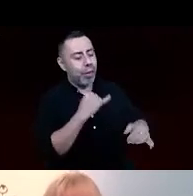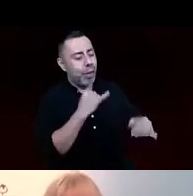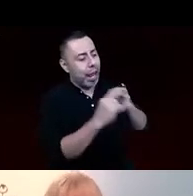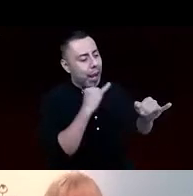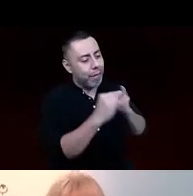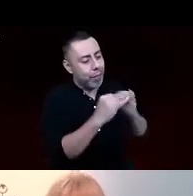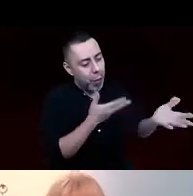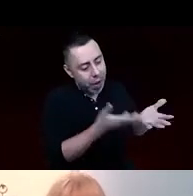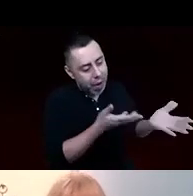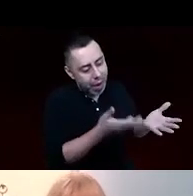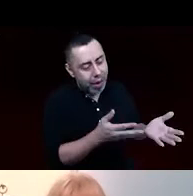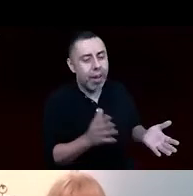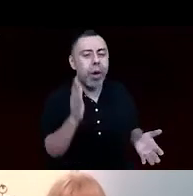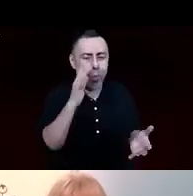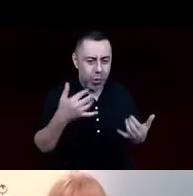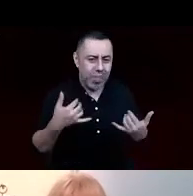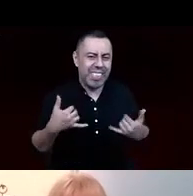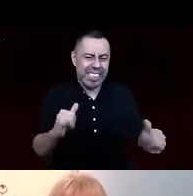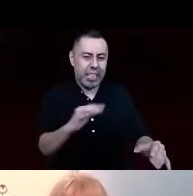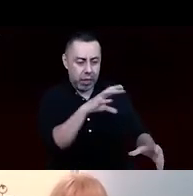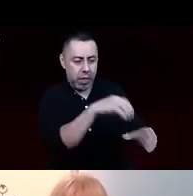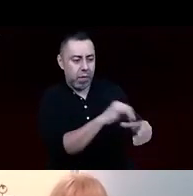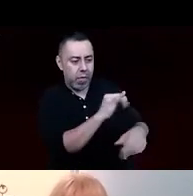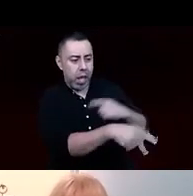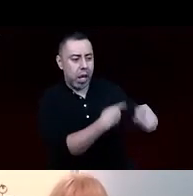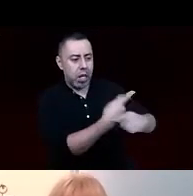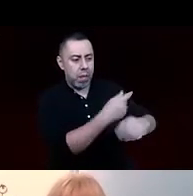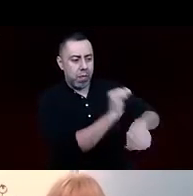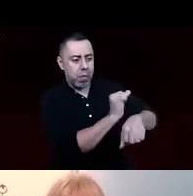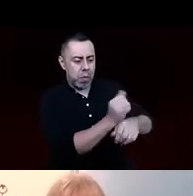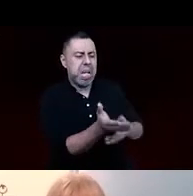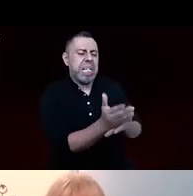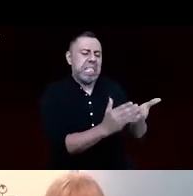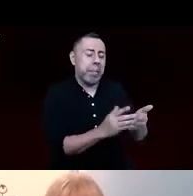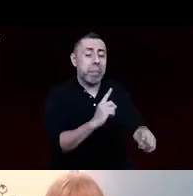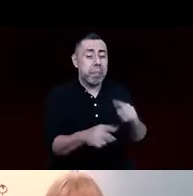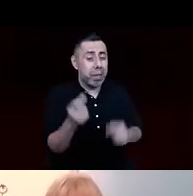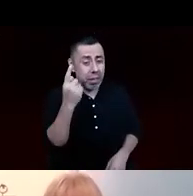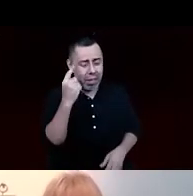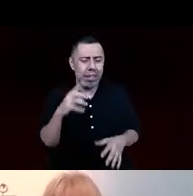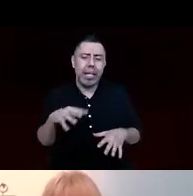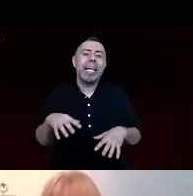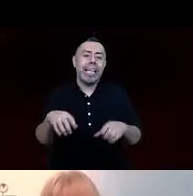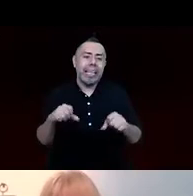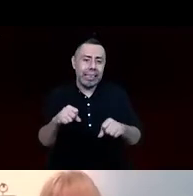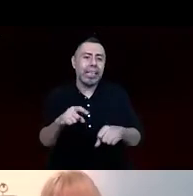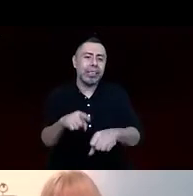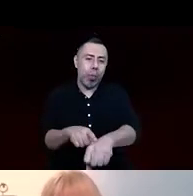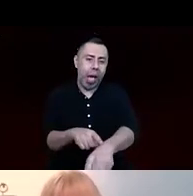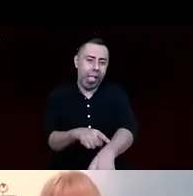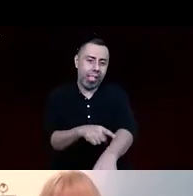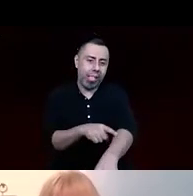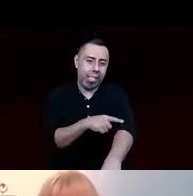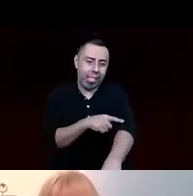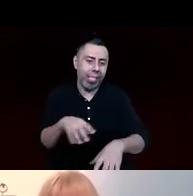gonna do some of that, but it takes a while. And I can say